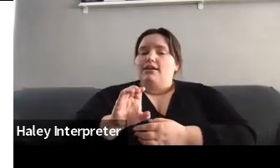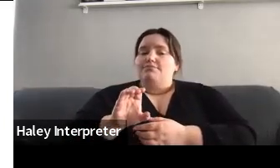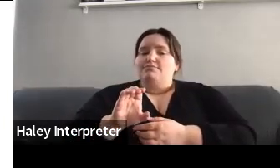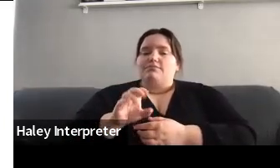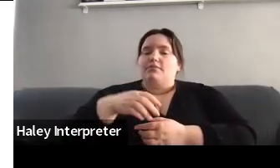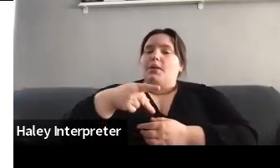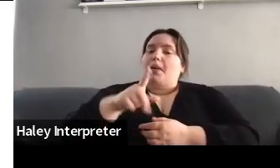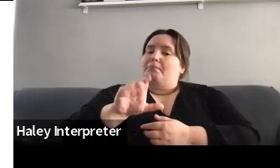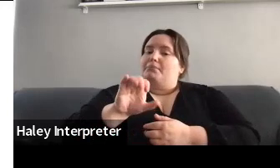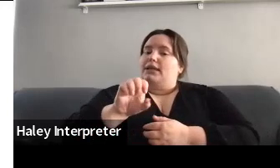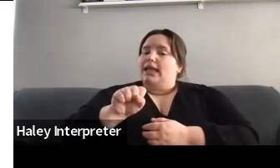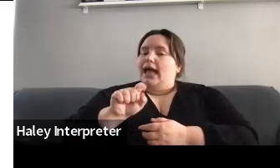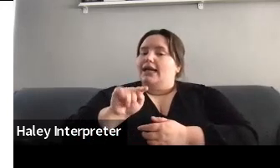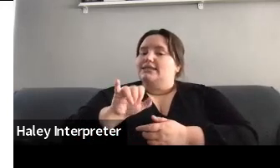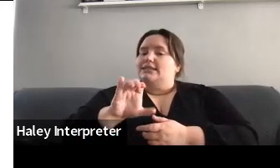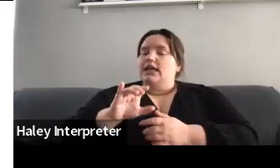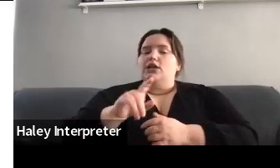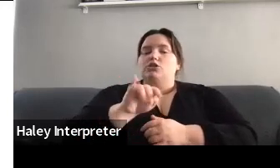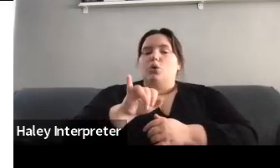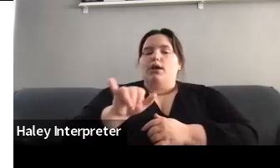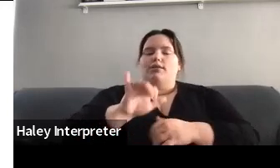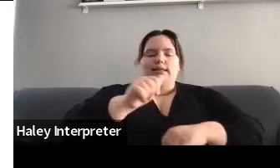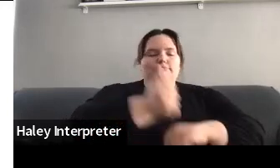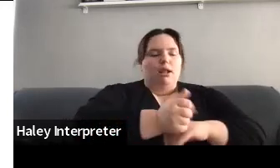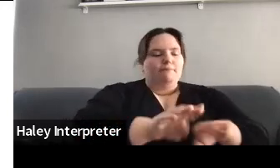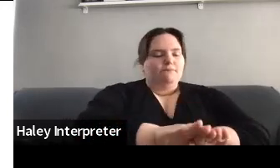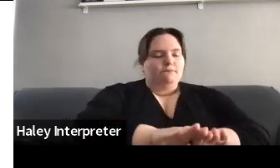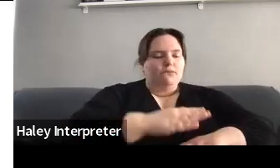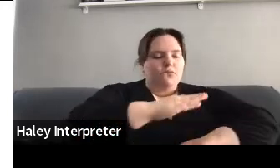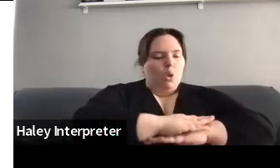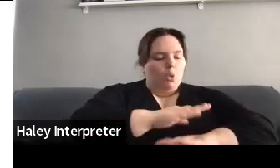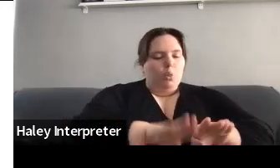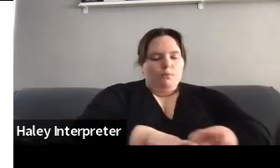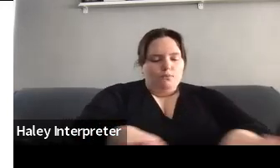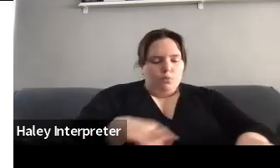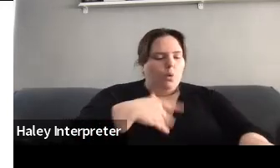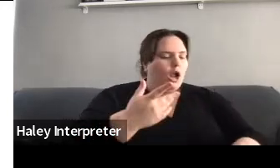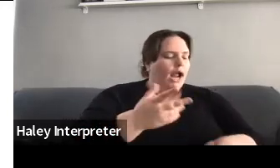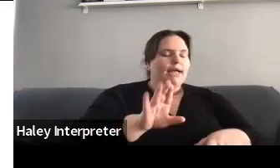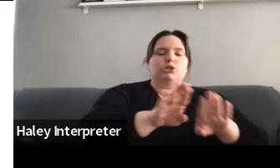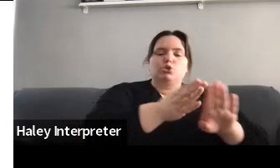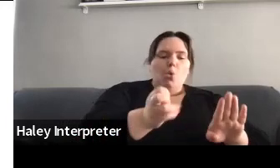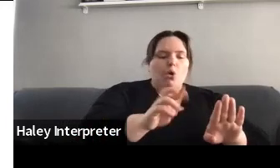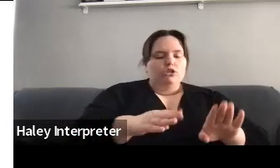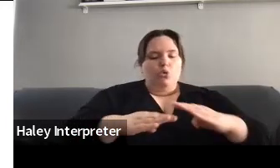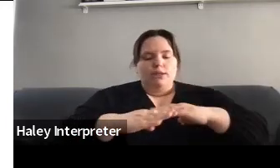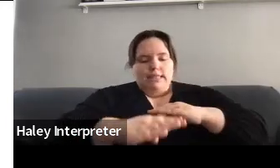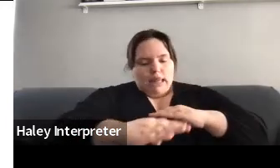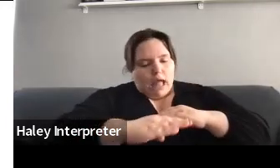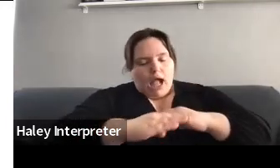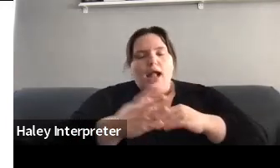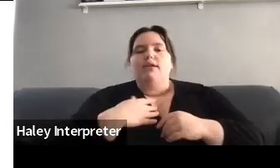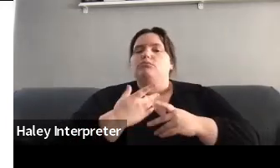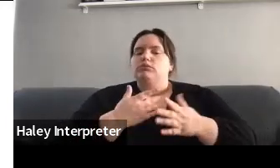sit on the floor. It has a variety of different doors or sliders or things that your dog needs to do in order to get